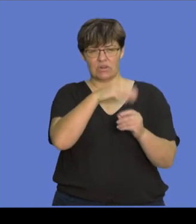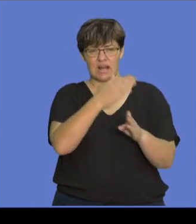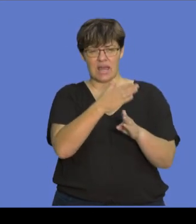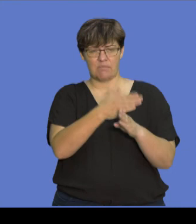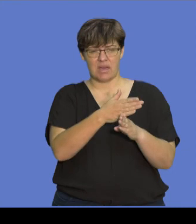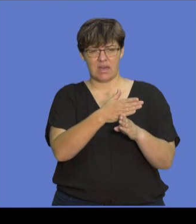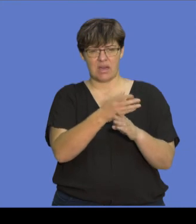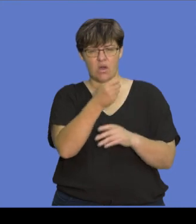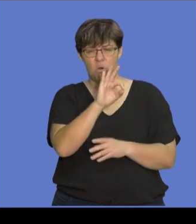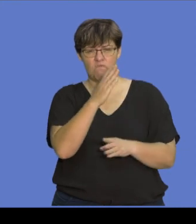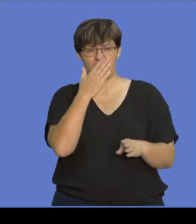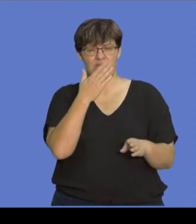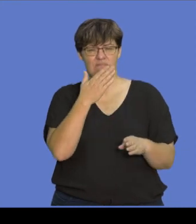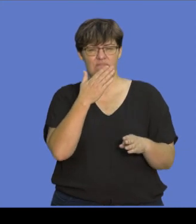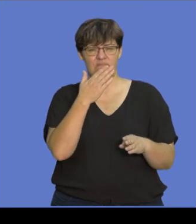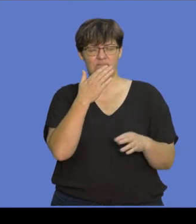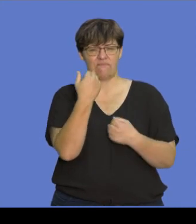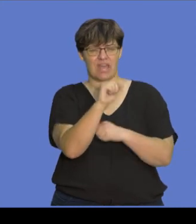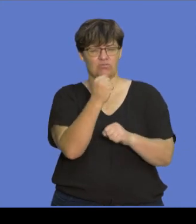of the factory worker,